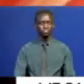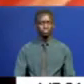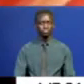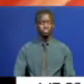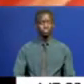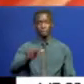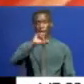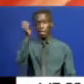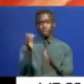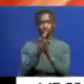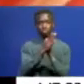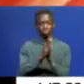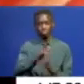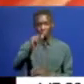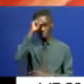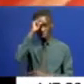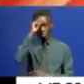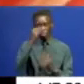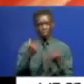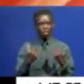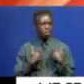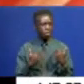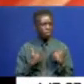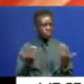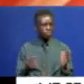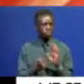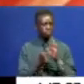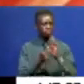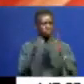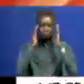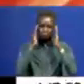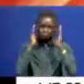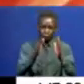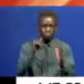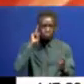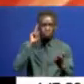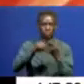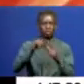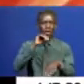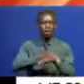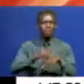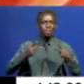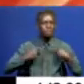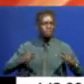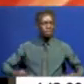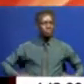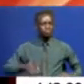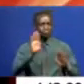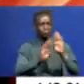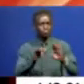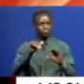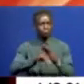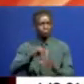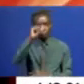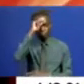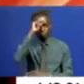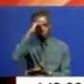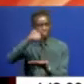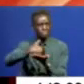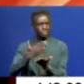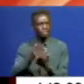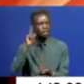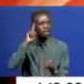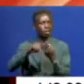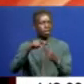Elsewhere, the government has reiterated its commitment to entrench fiscal discipline in the public sector in a move to enhance